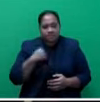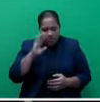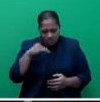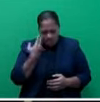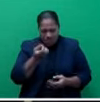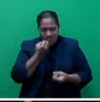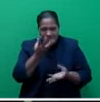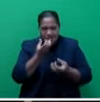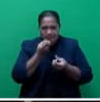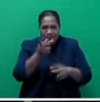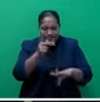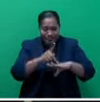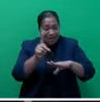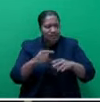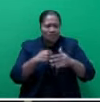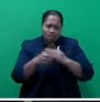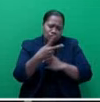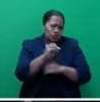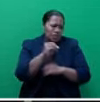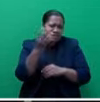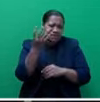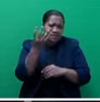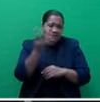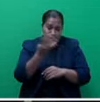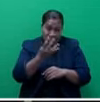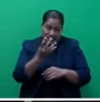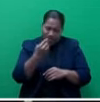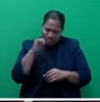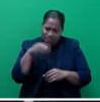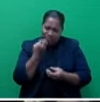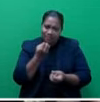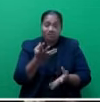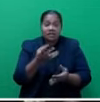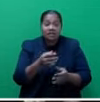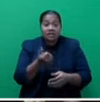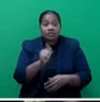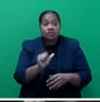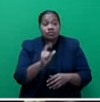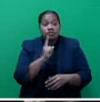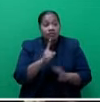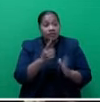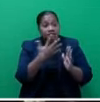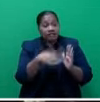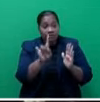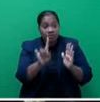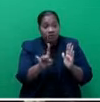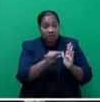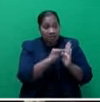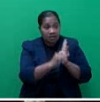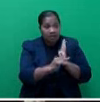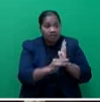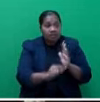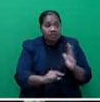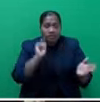since 2014, that the use of Order 51 in rushing